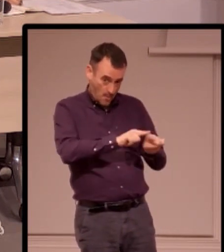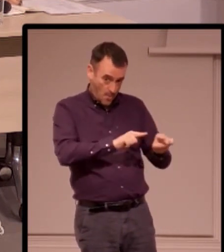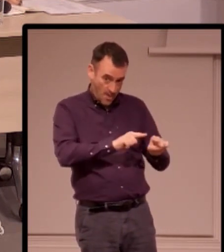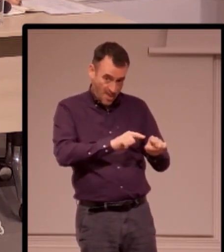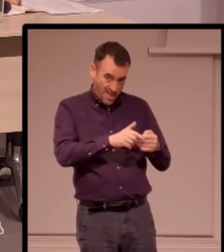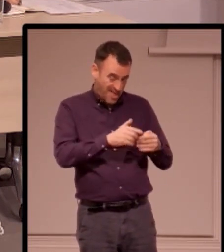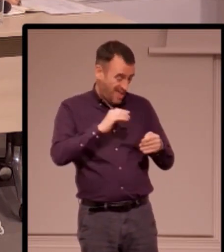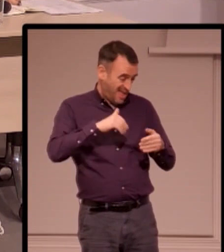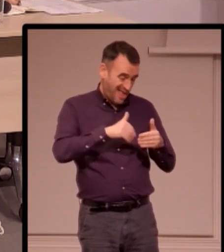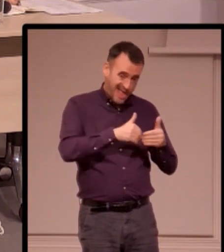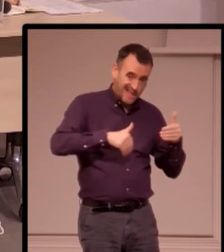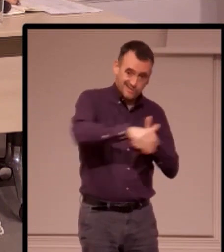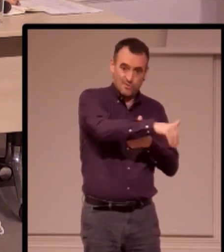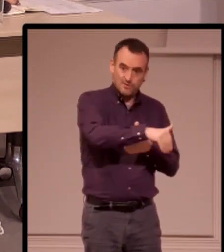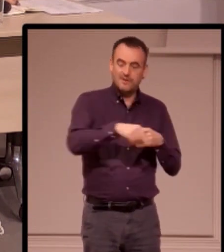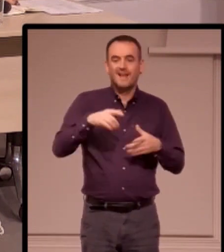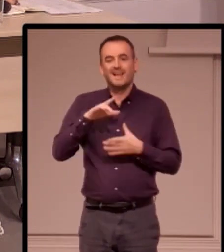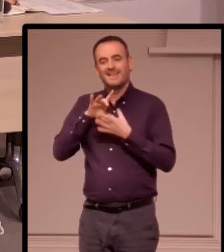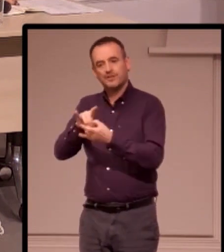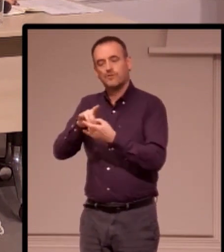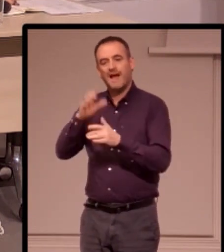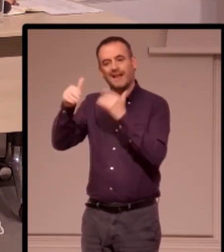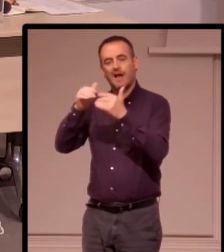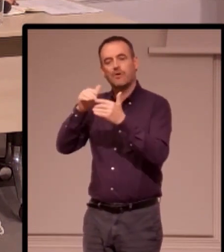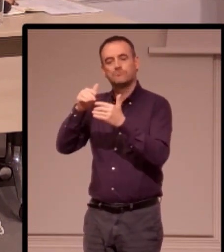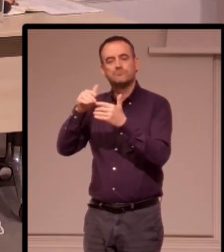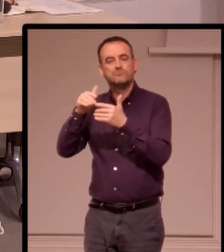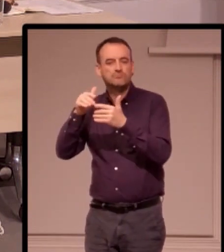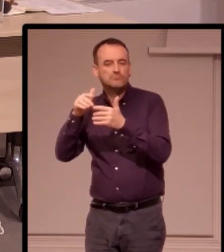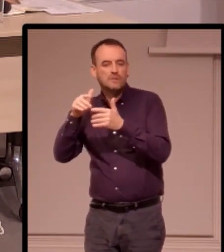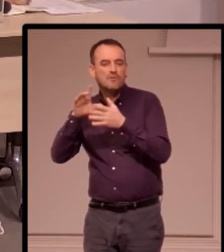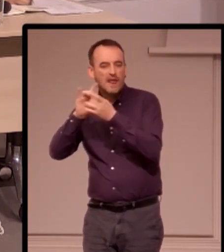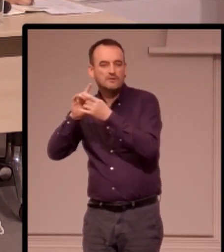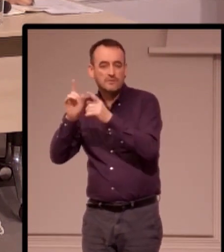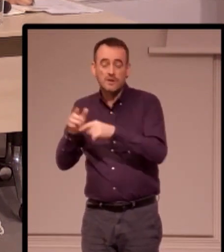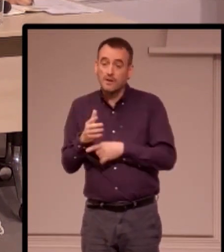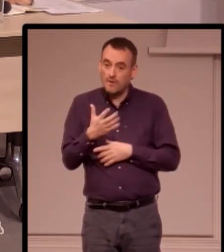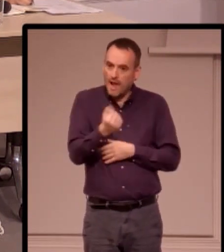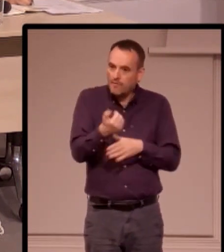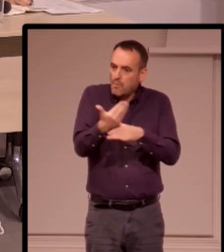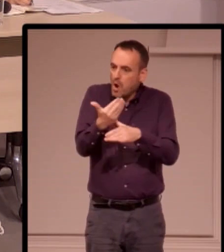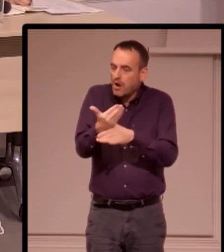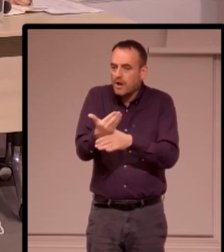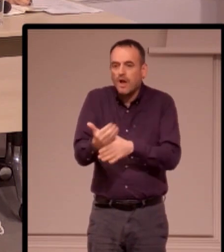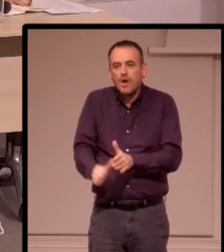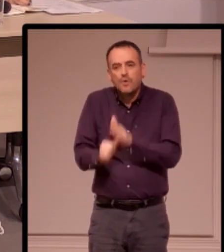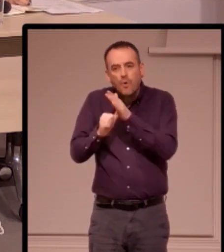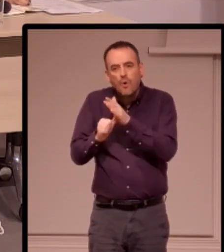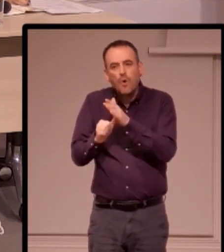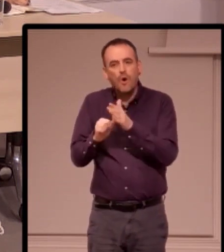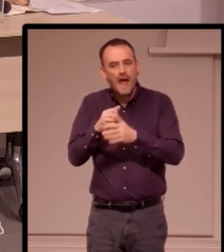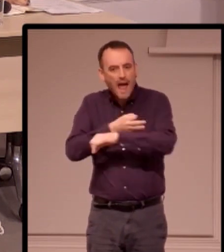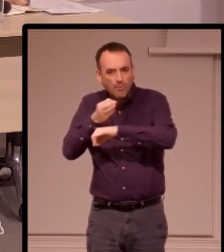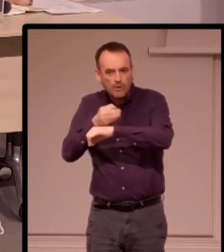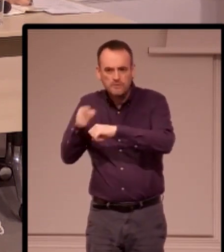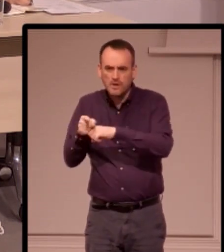dynamics. So there's core hours, which work beautifully for adults maybe. That's probably when children and young people are at school or